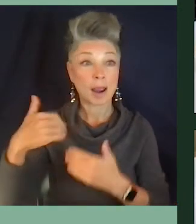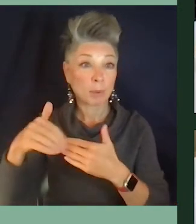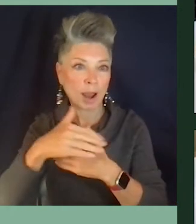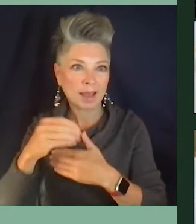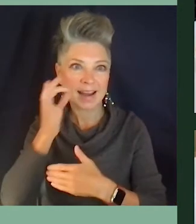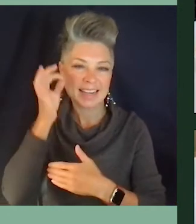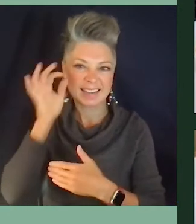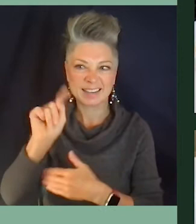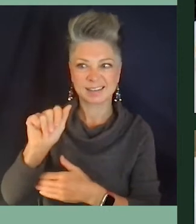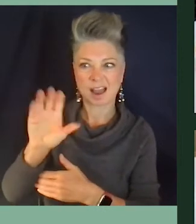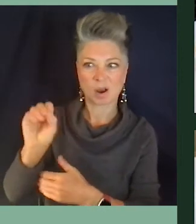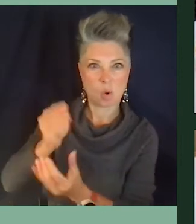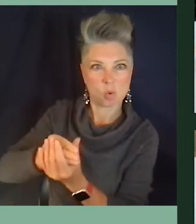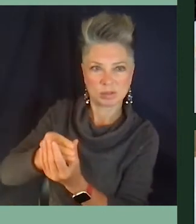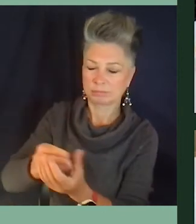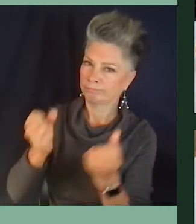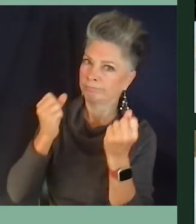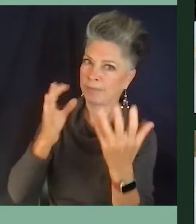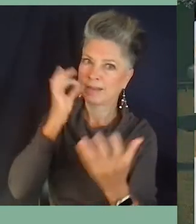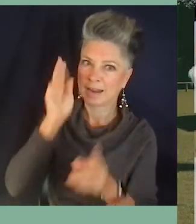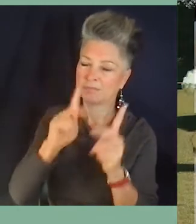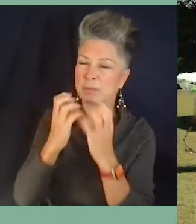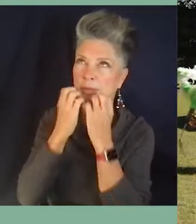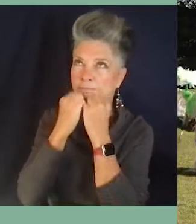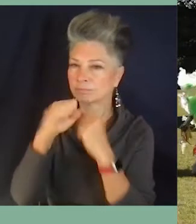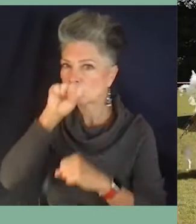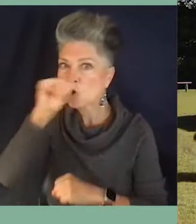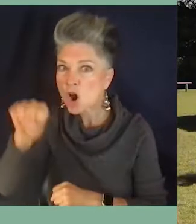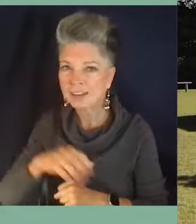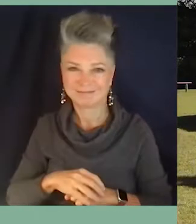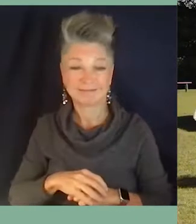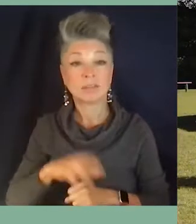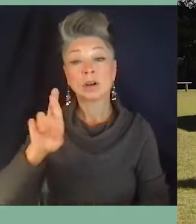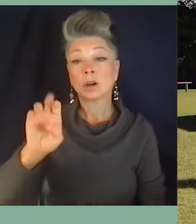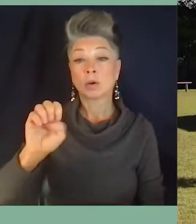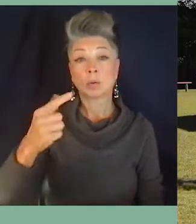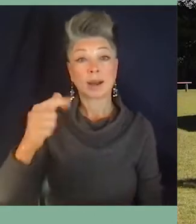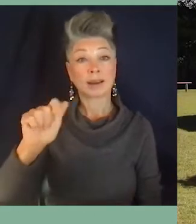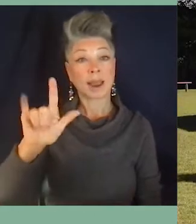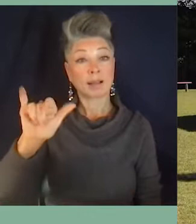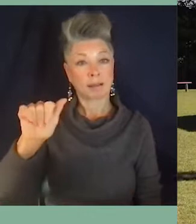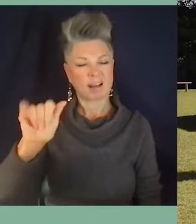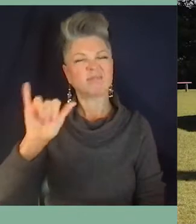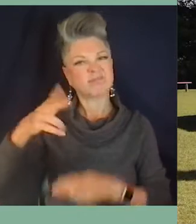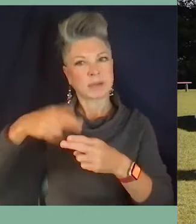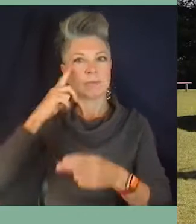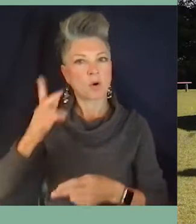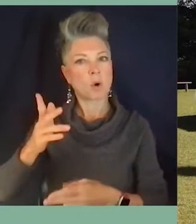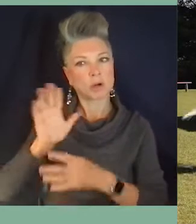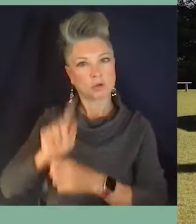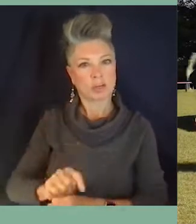tacos, which are favorites to many Native people. Regalia is traditional clothing worn at